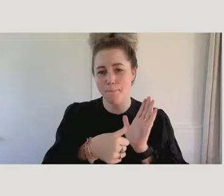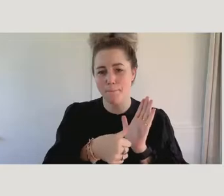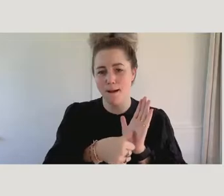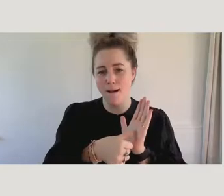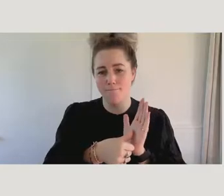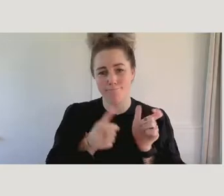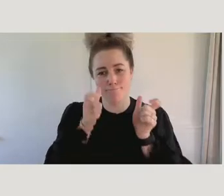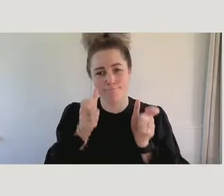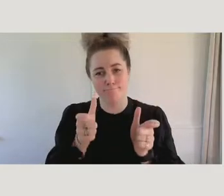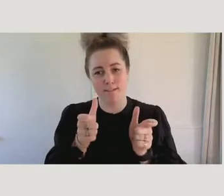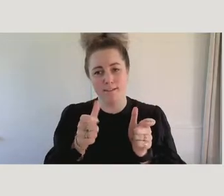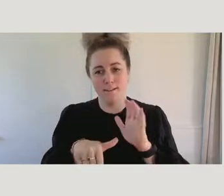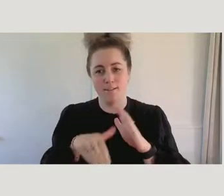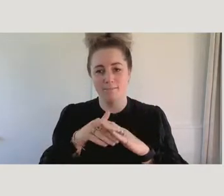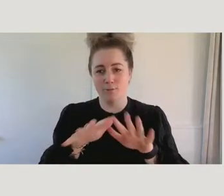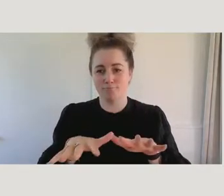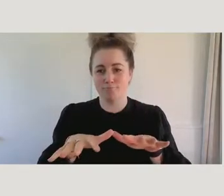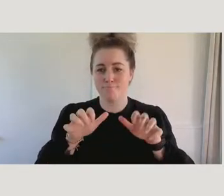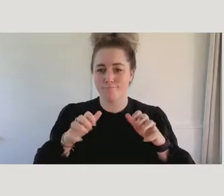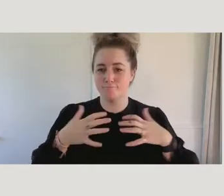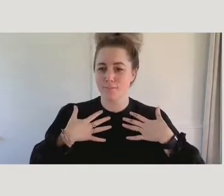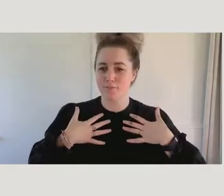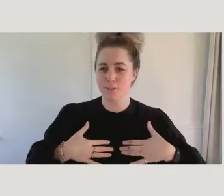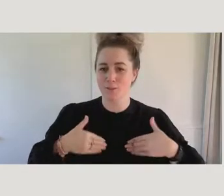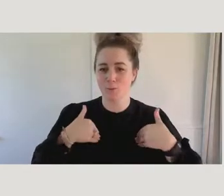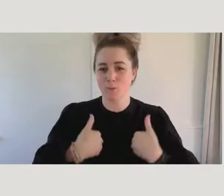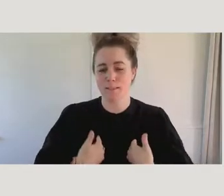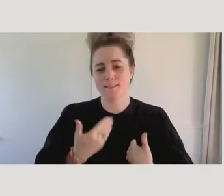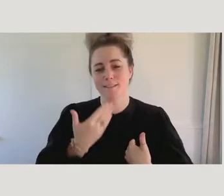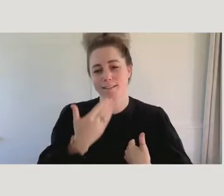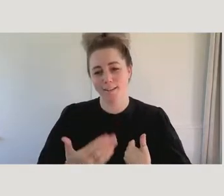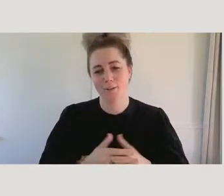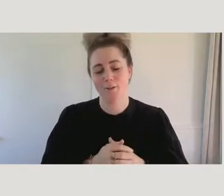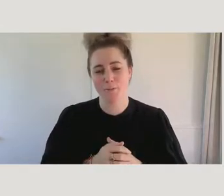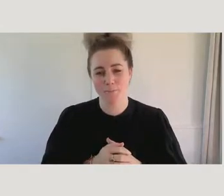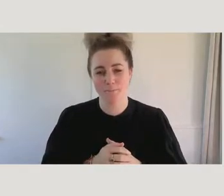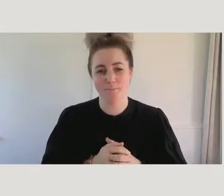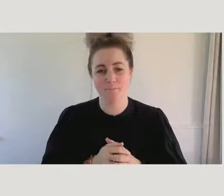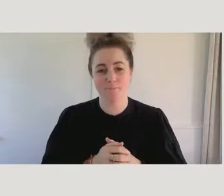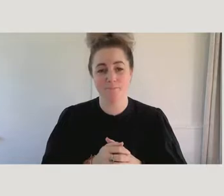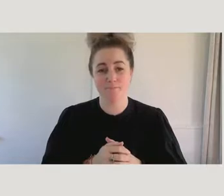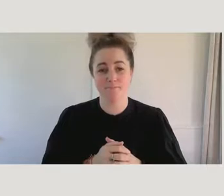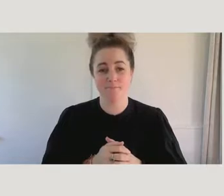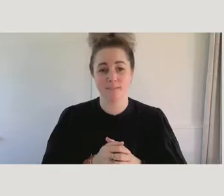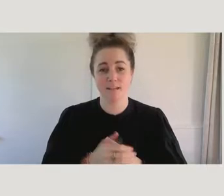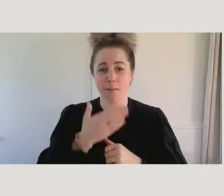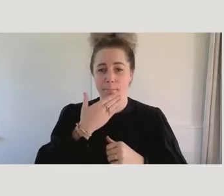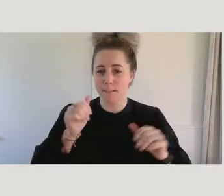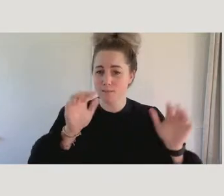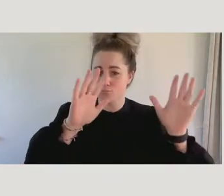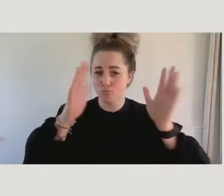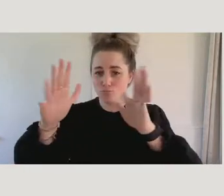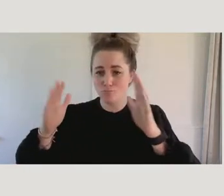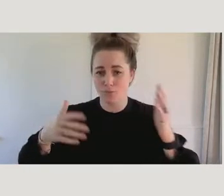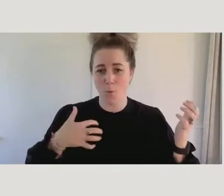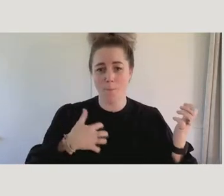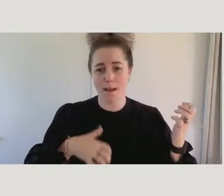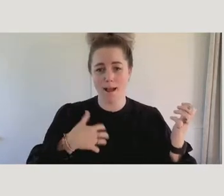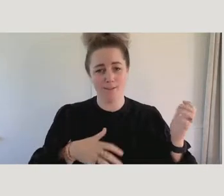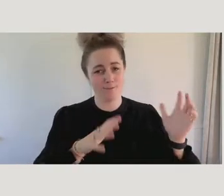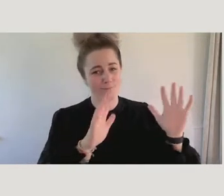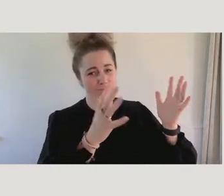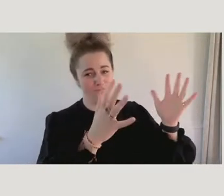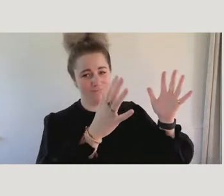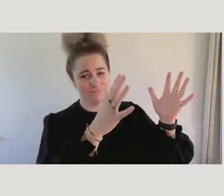looking after our physical needs and also please give a hand for the band